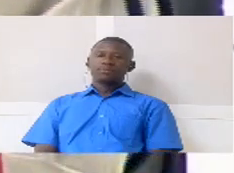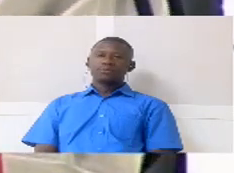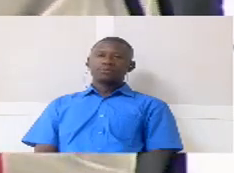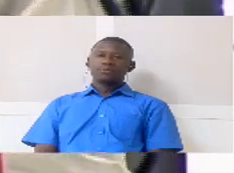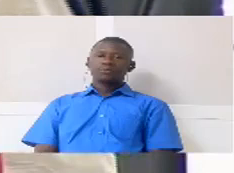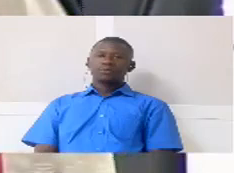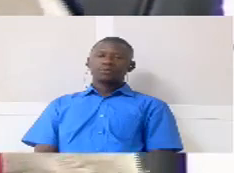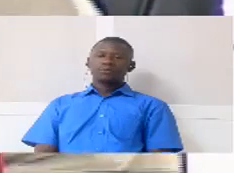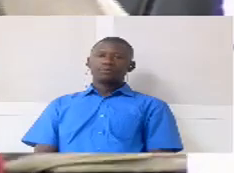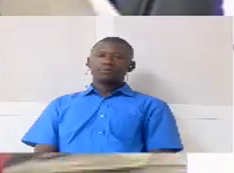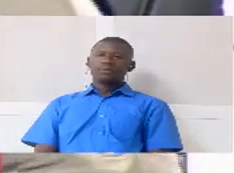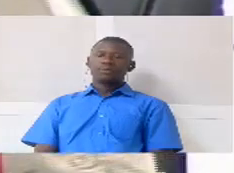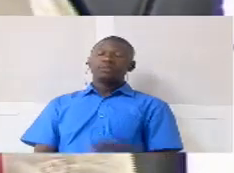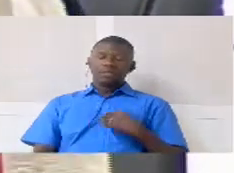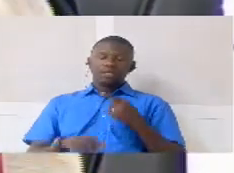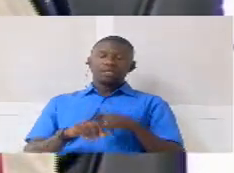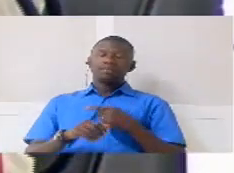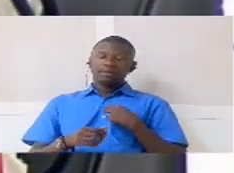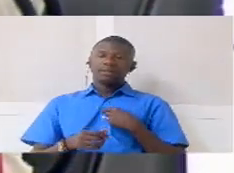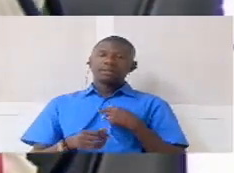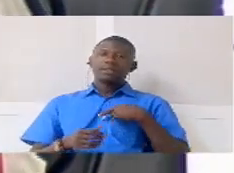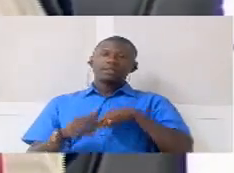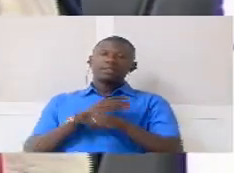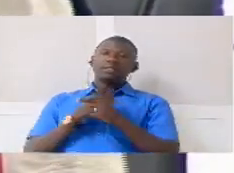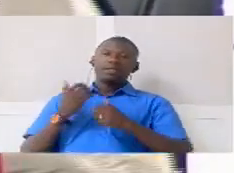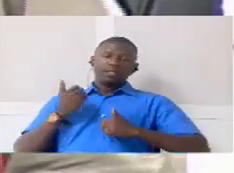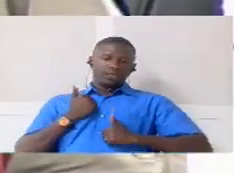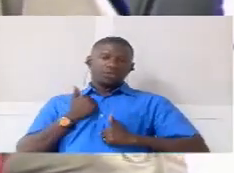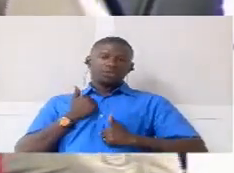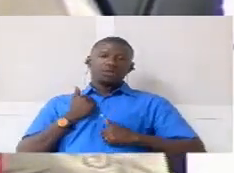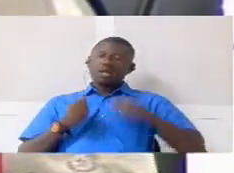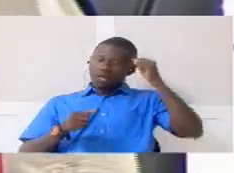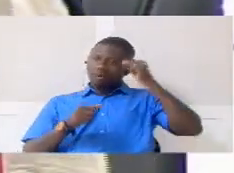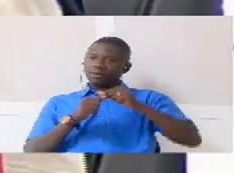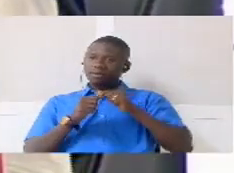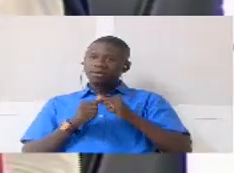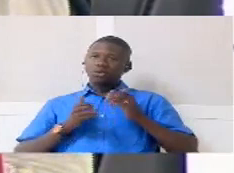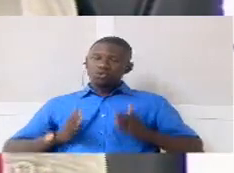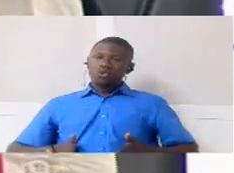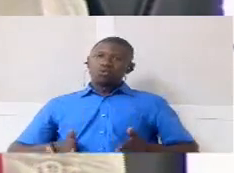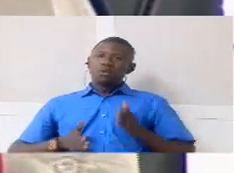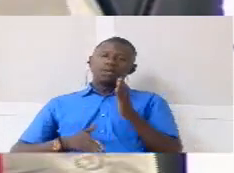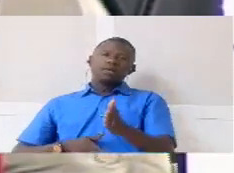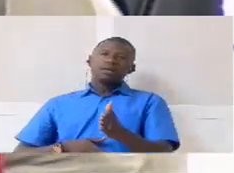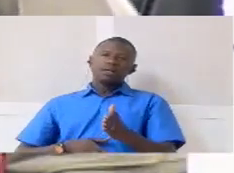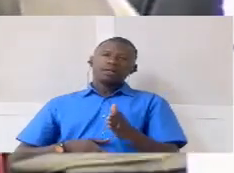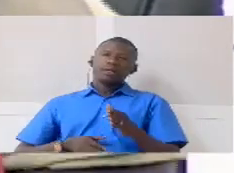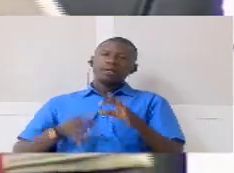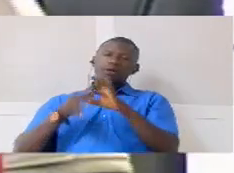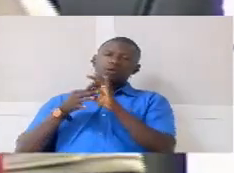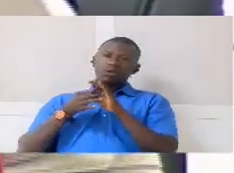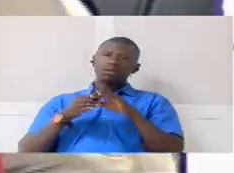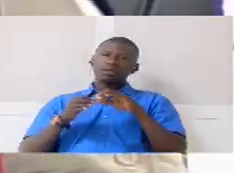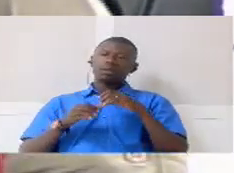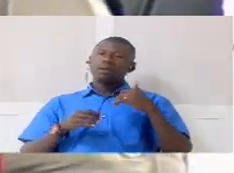2000 me intiri wato me na nga kalamuta non ko human side la timo do na tanu mile 2 non pour kana visit la njenu. When I was at the interior,